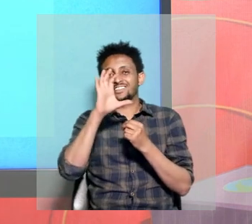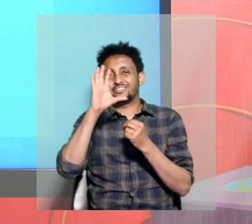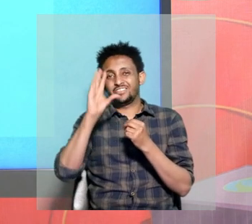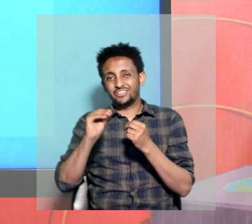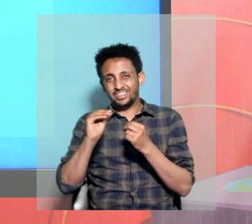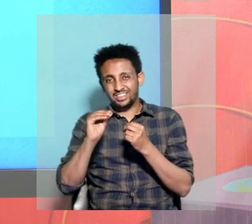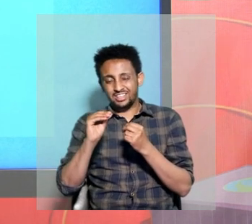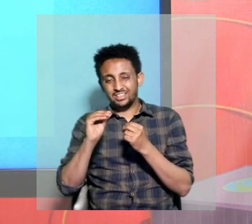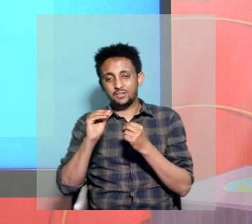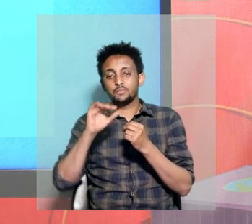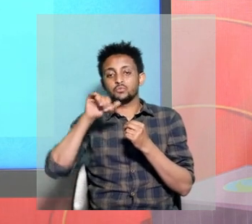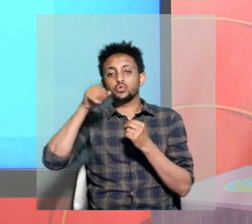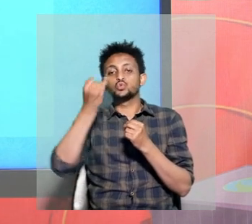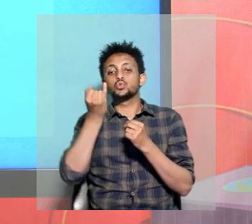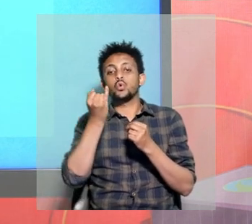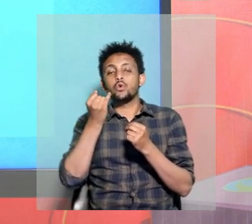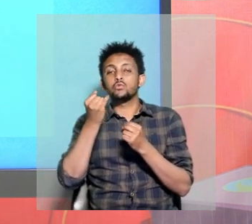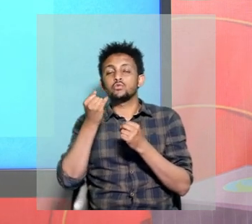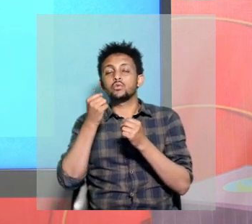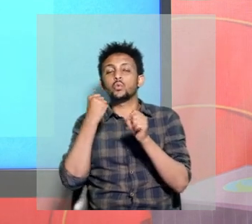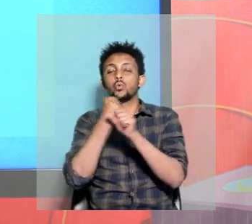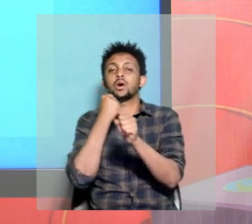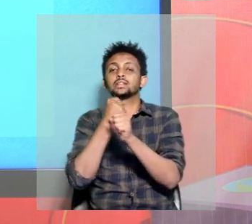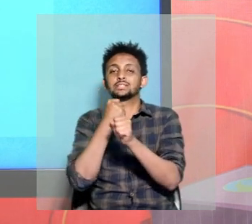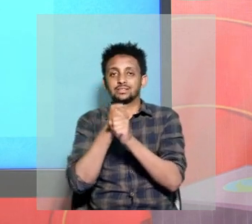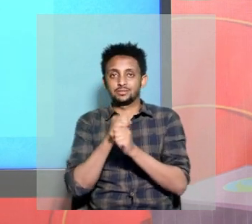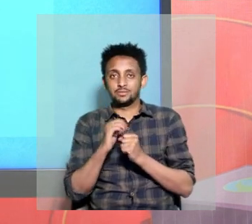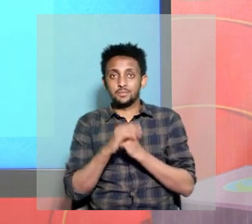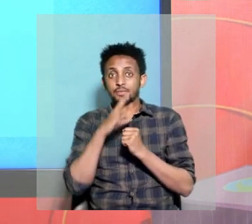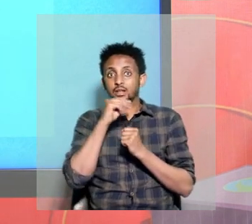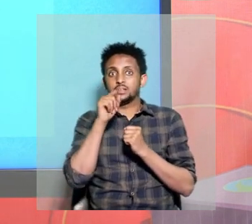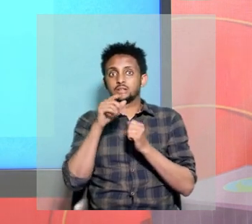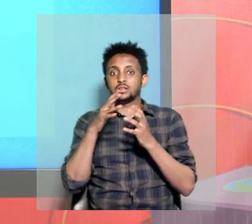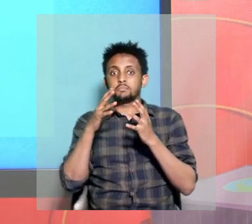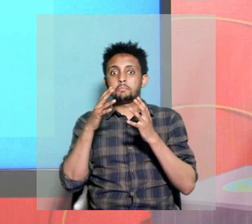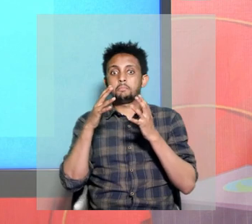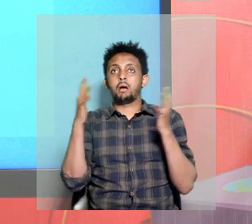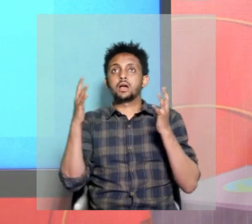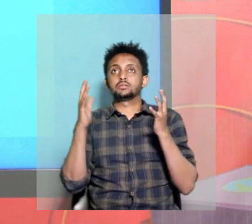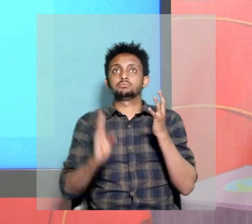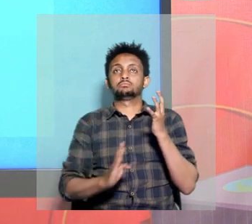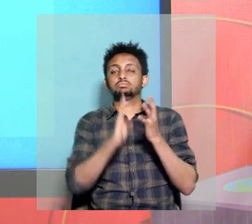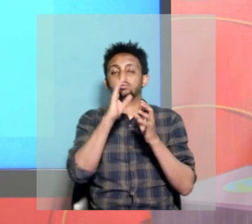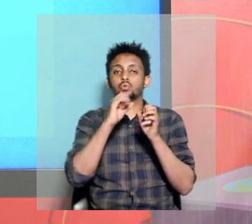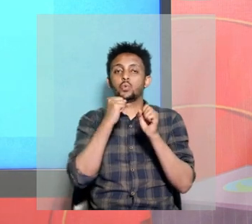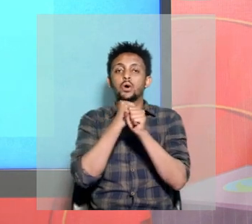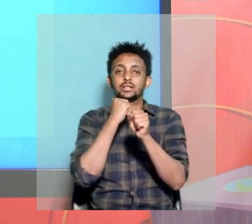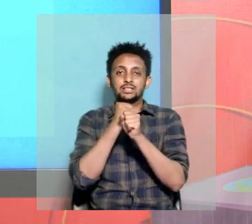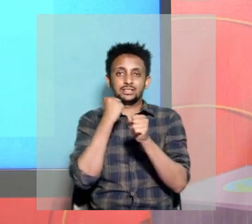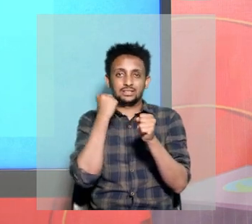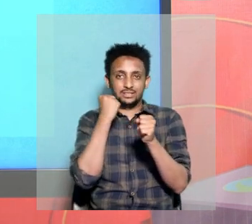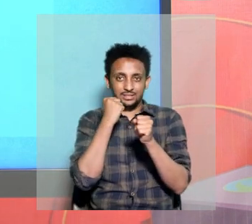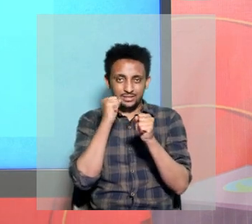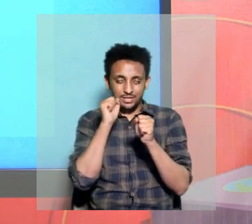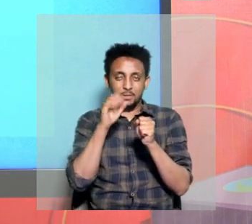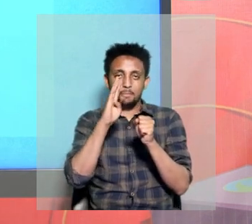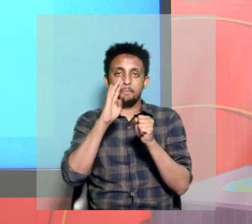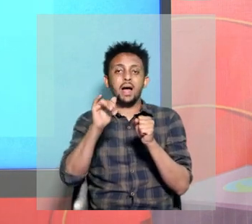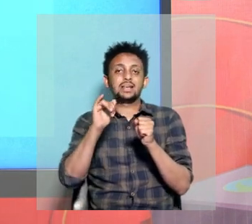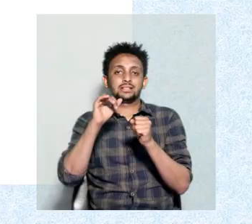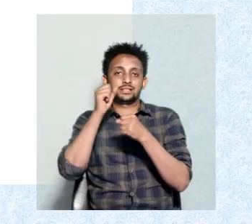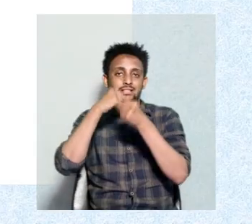determine 150 joule of work is performed. And it's expanding, and it's work done by the